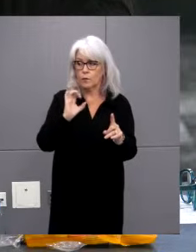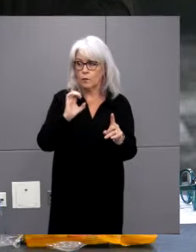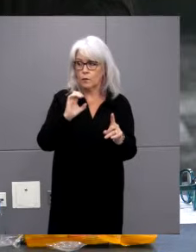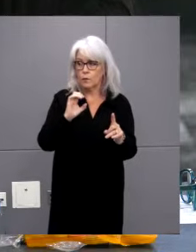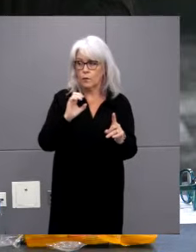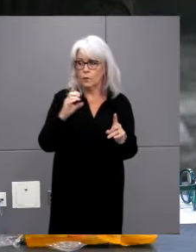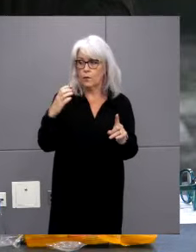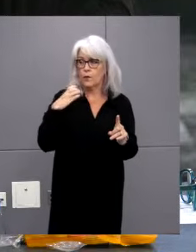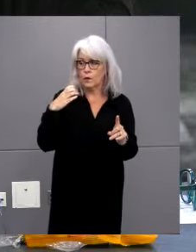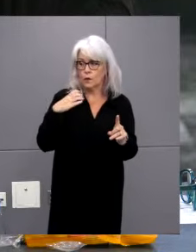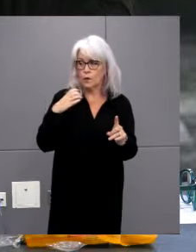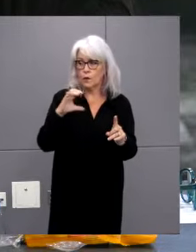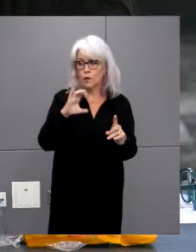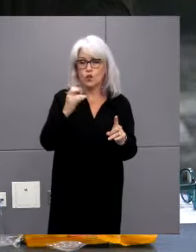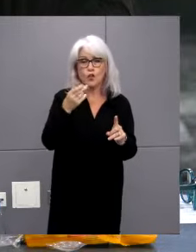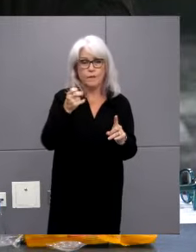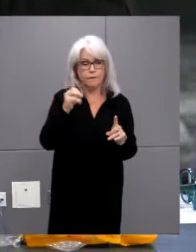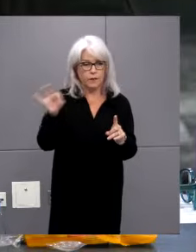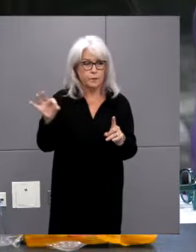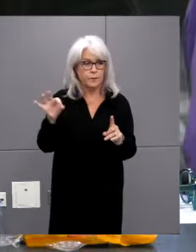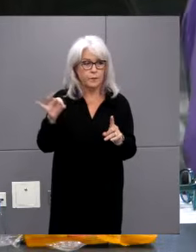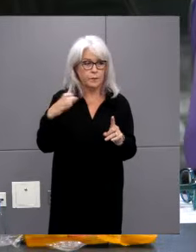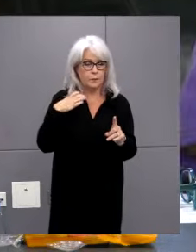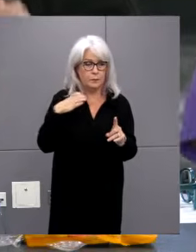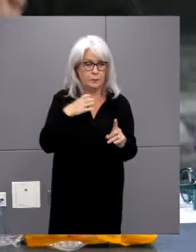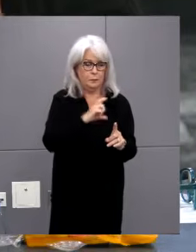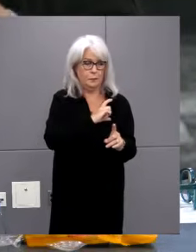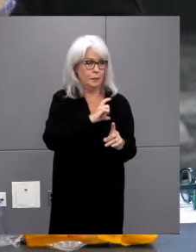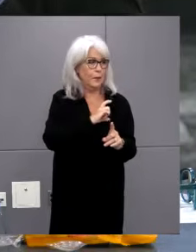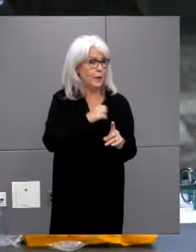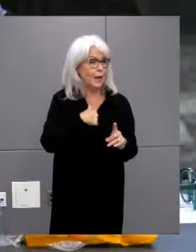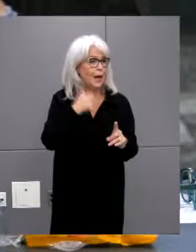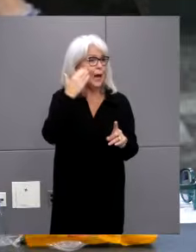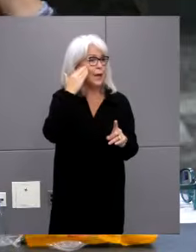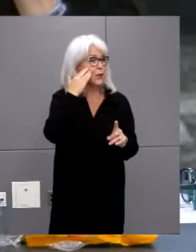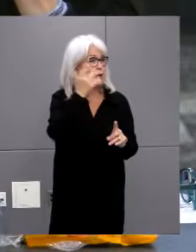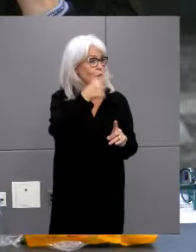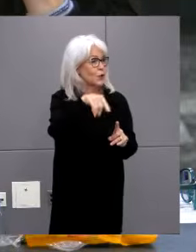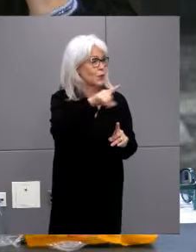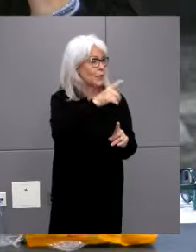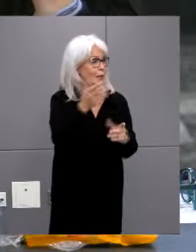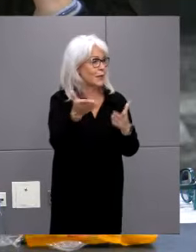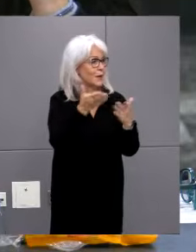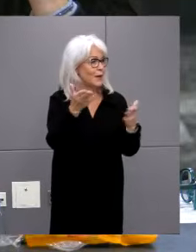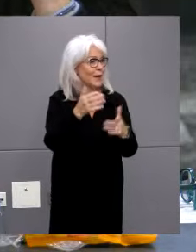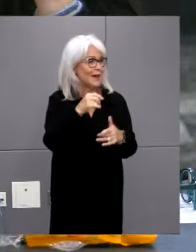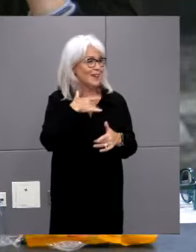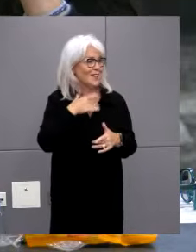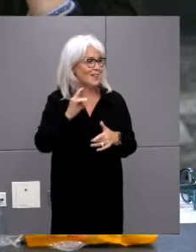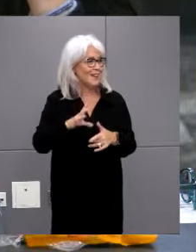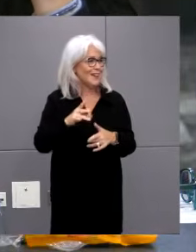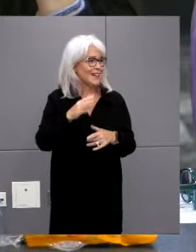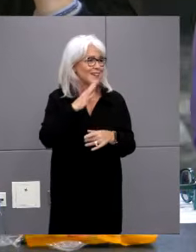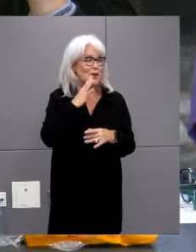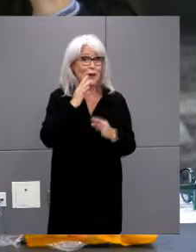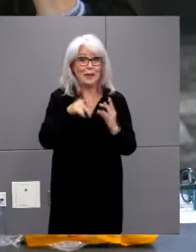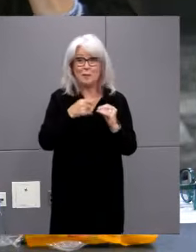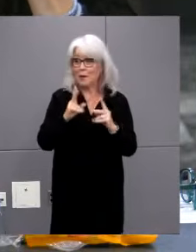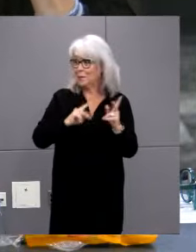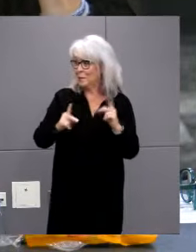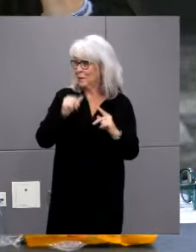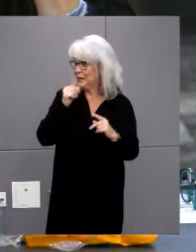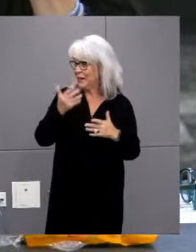And I know you're here. I don't like talking about people like they're not here. So,